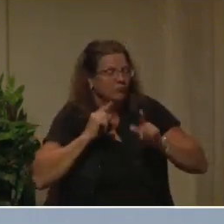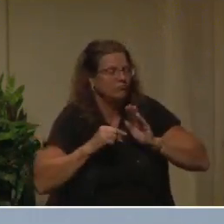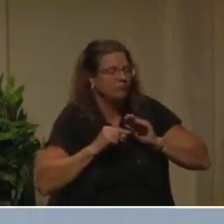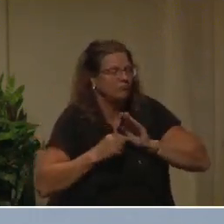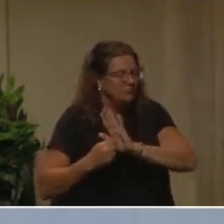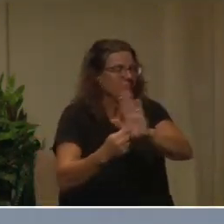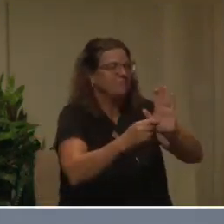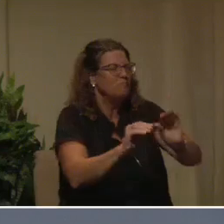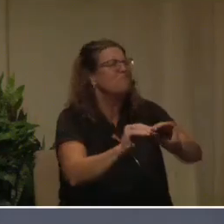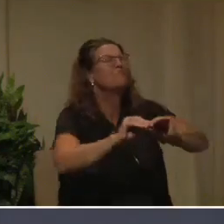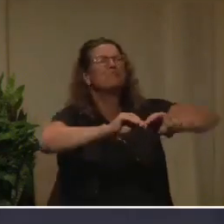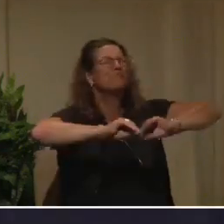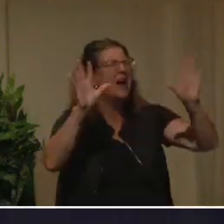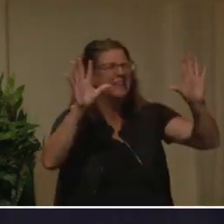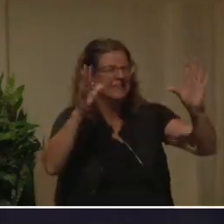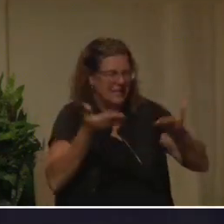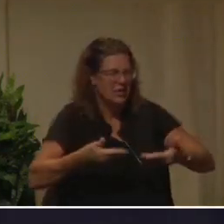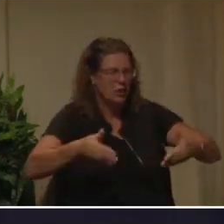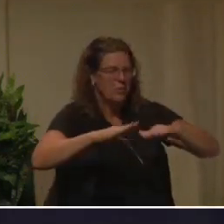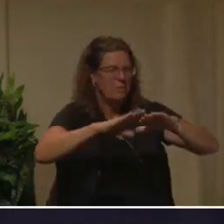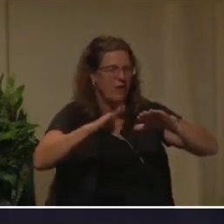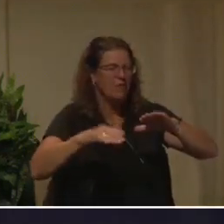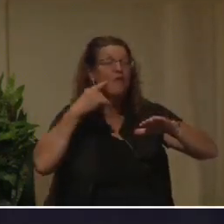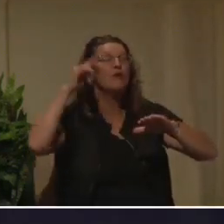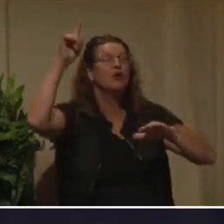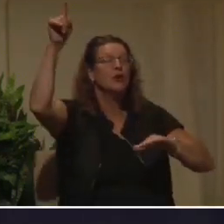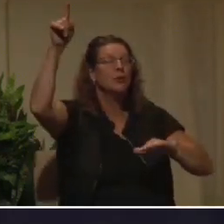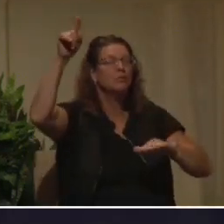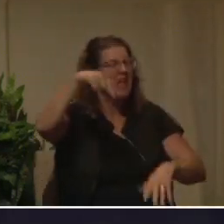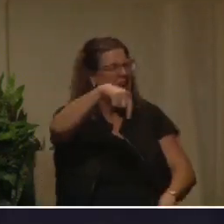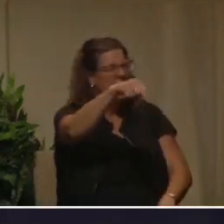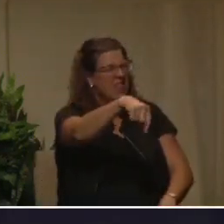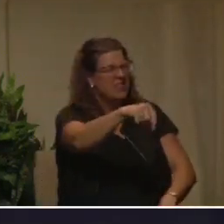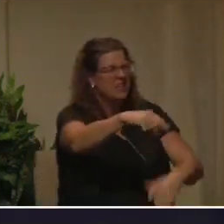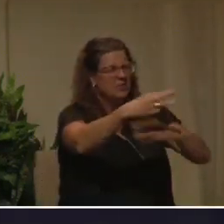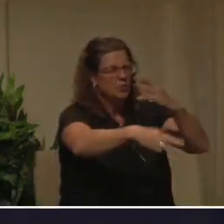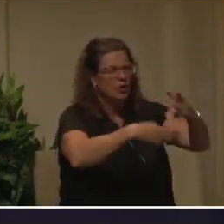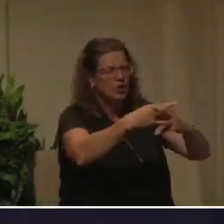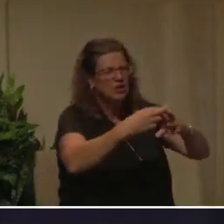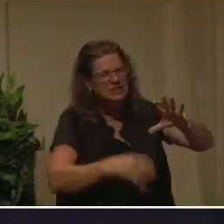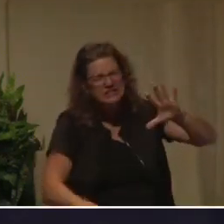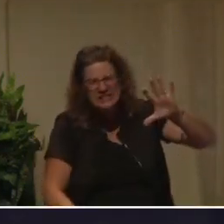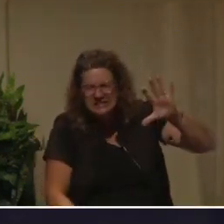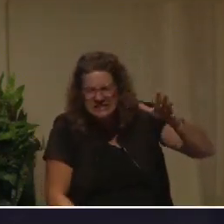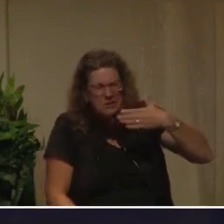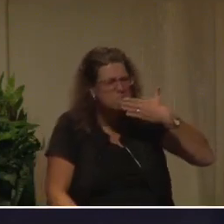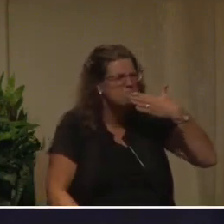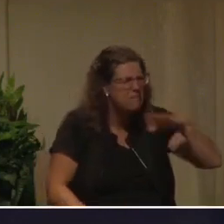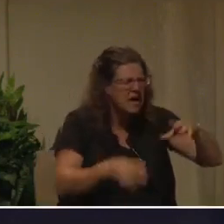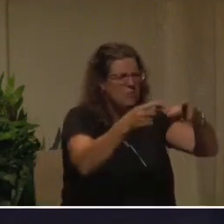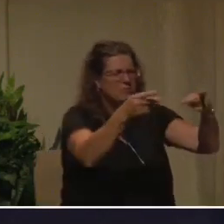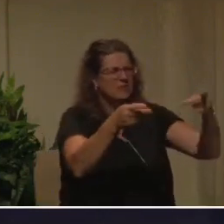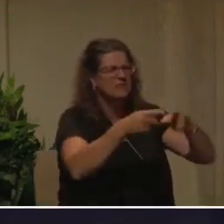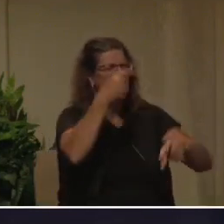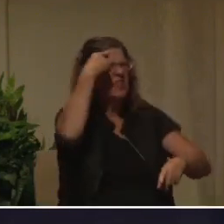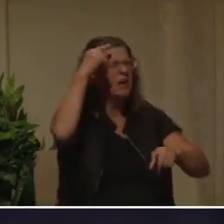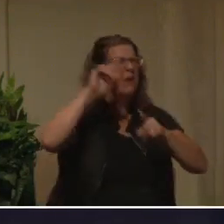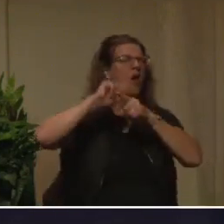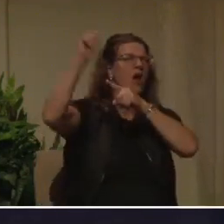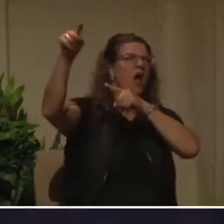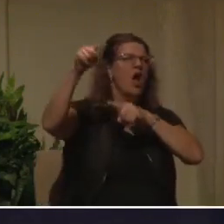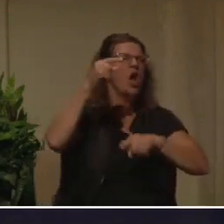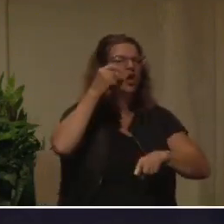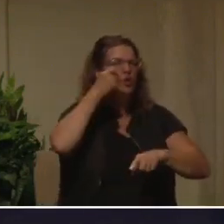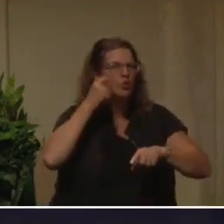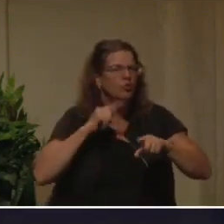Father, this world is really in a bad place. We think of the conflict in Ukraine, the